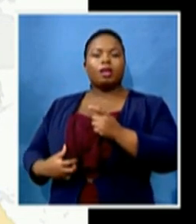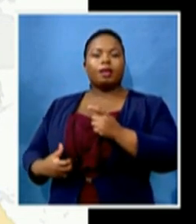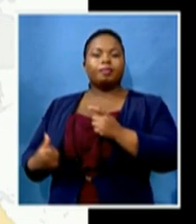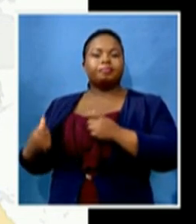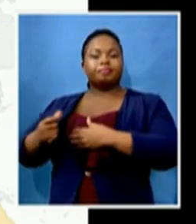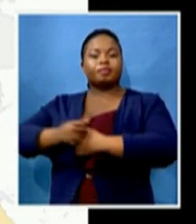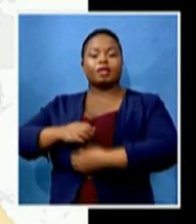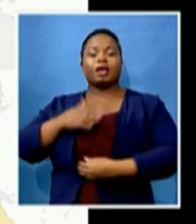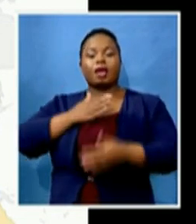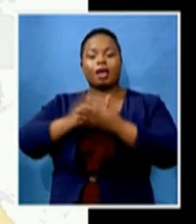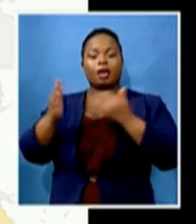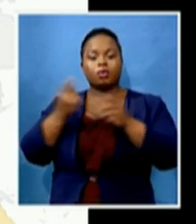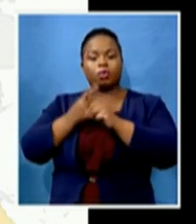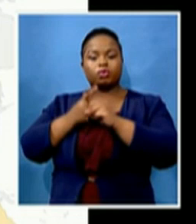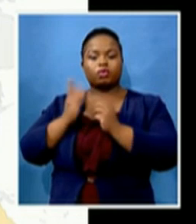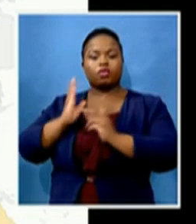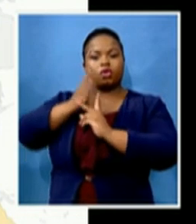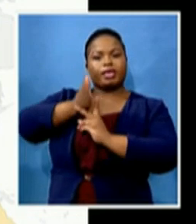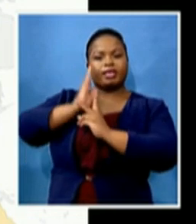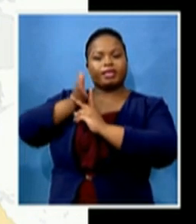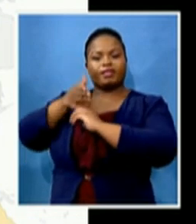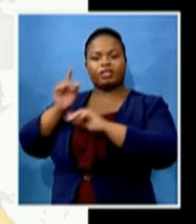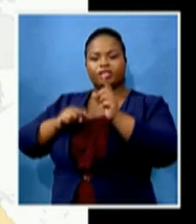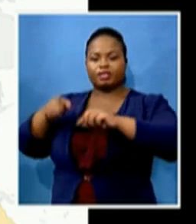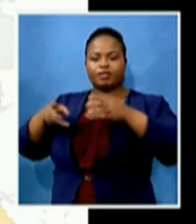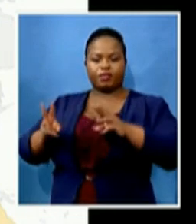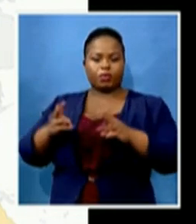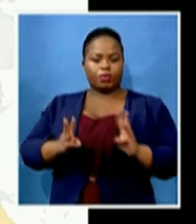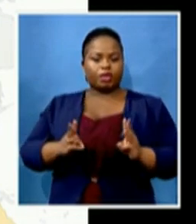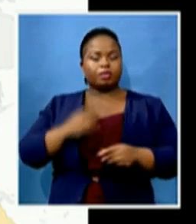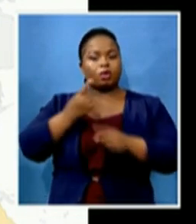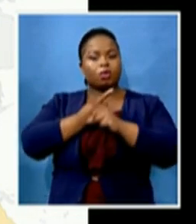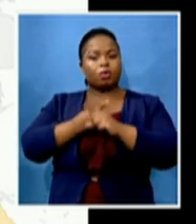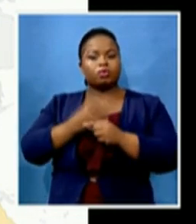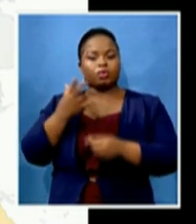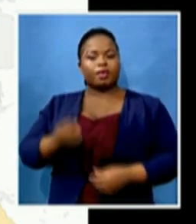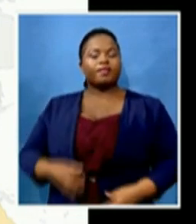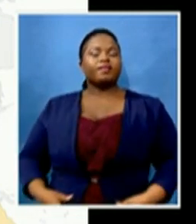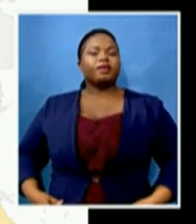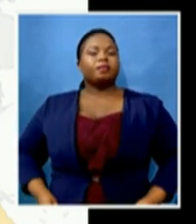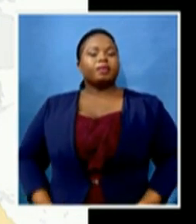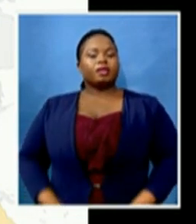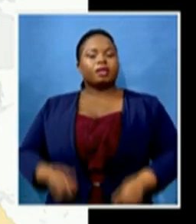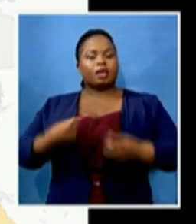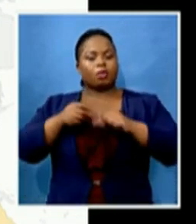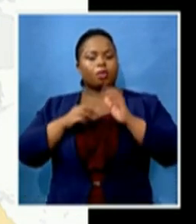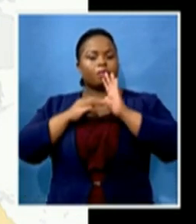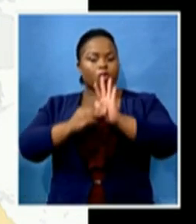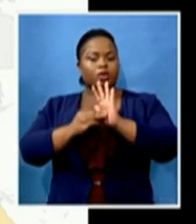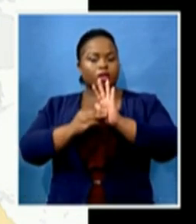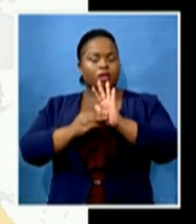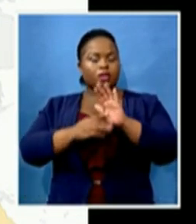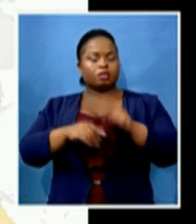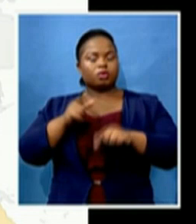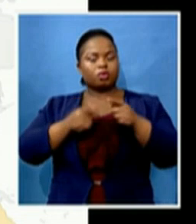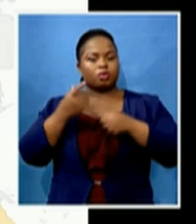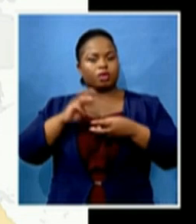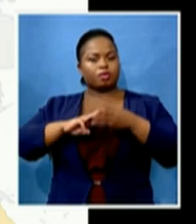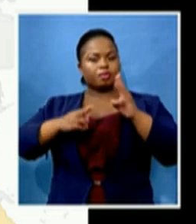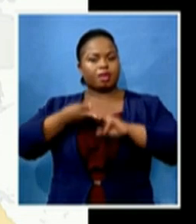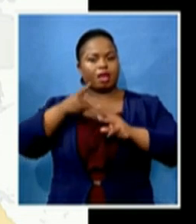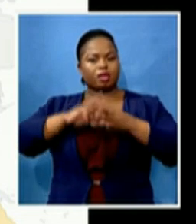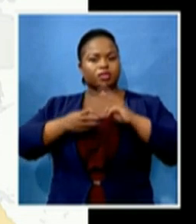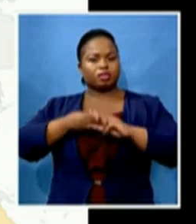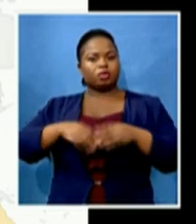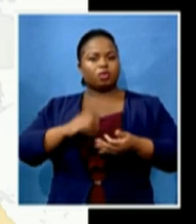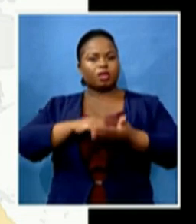we have validated our model, our mathematics, so as to accommodate those complex